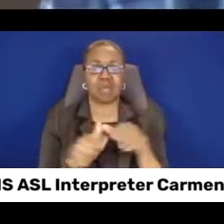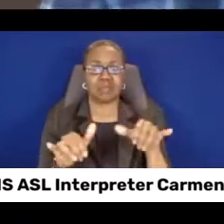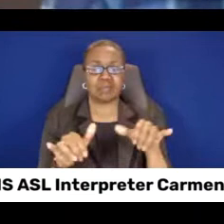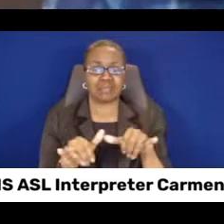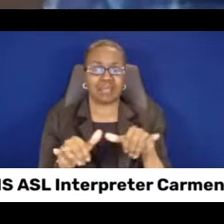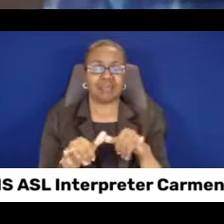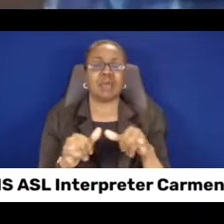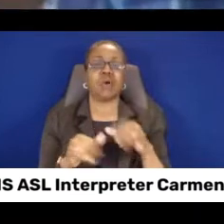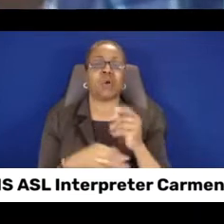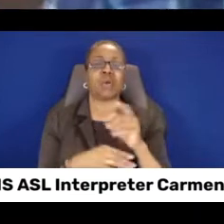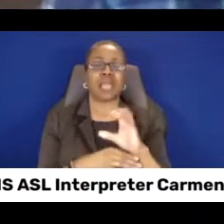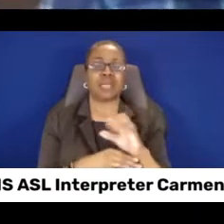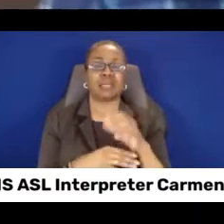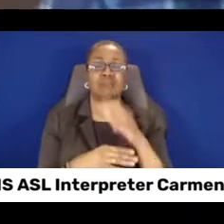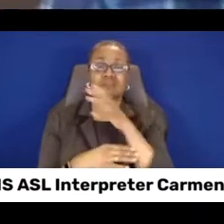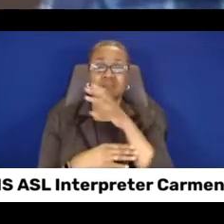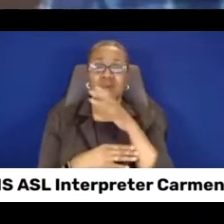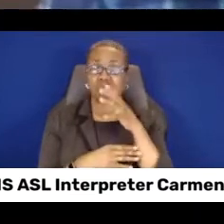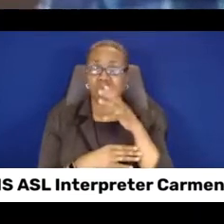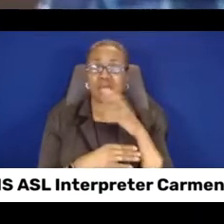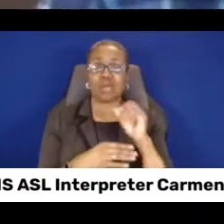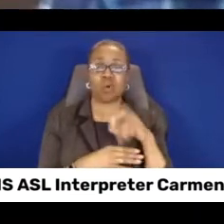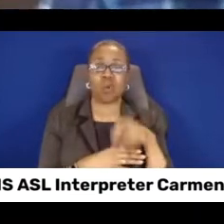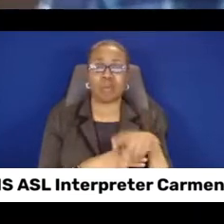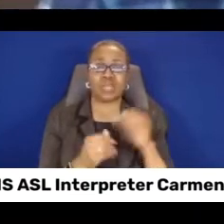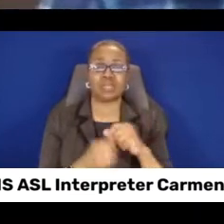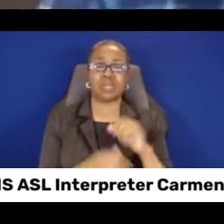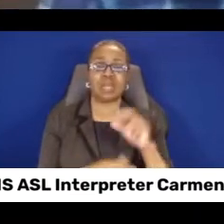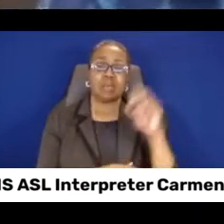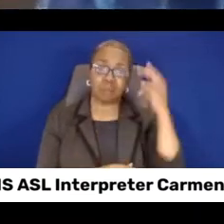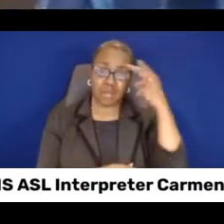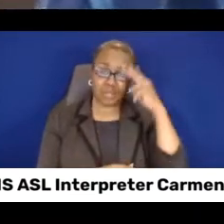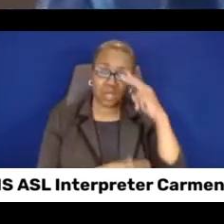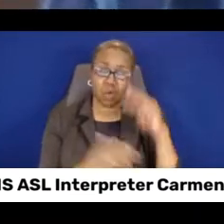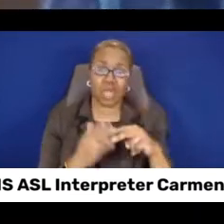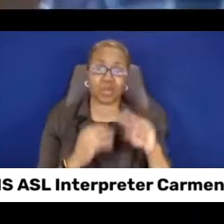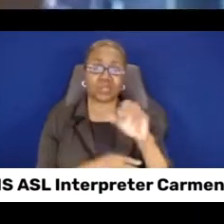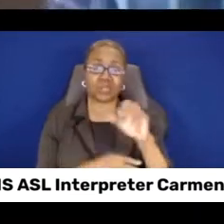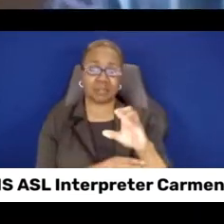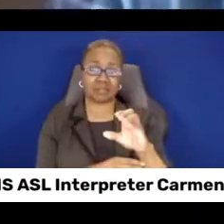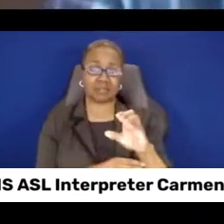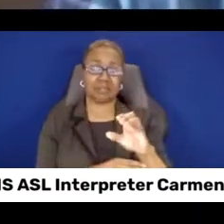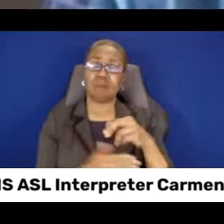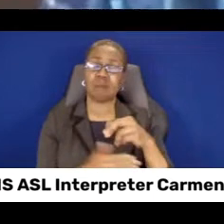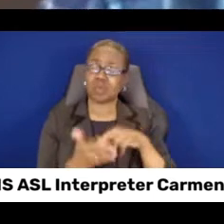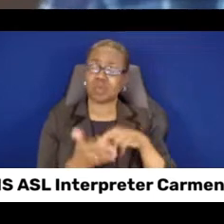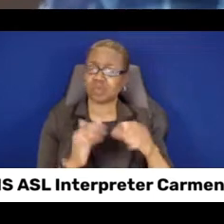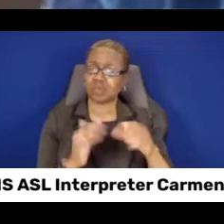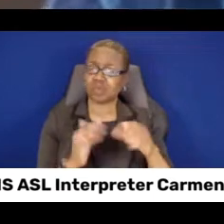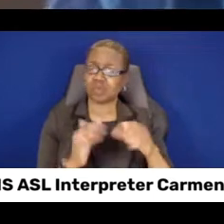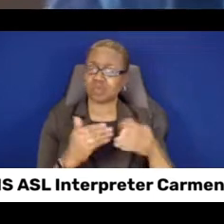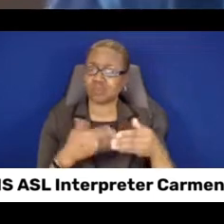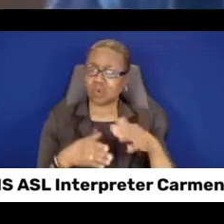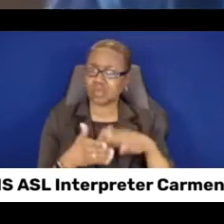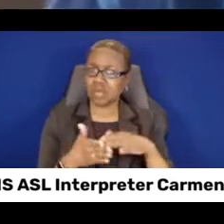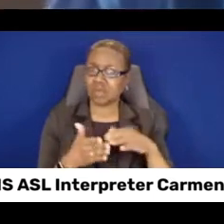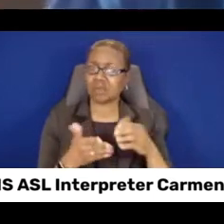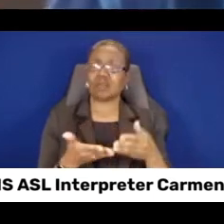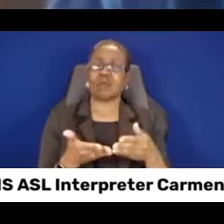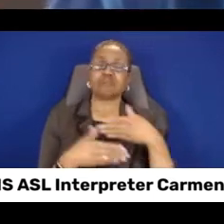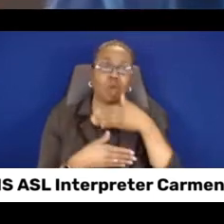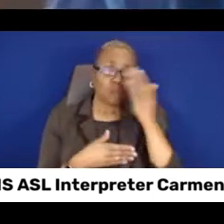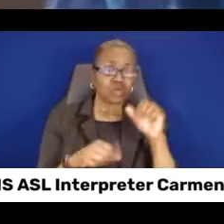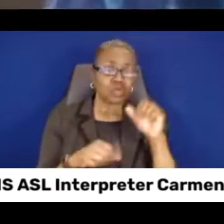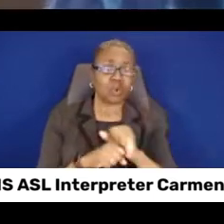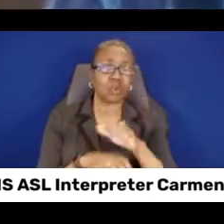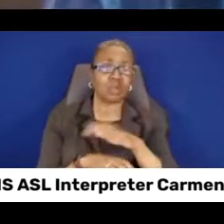and farmer cooperatives in Mexico and Wisconsin. In general, my research focuses on the overlooked work of Indigenous